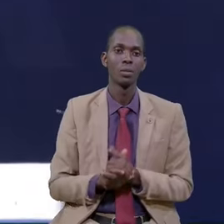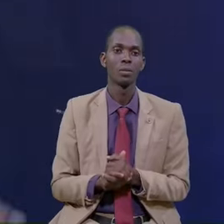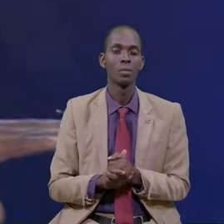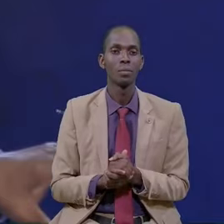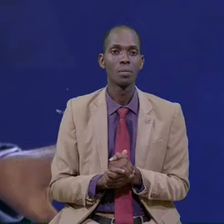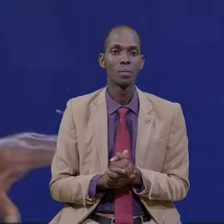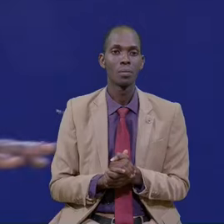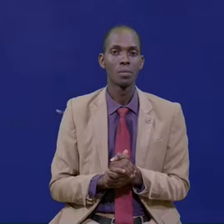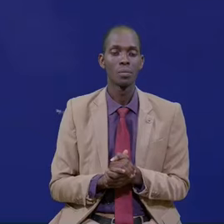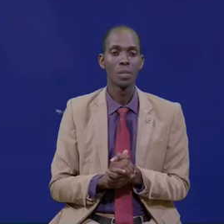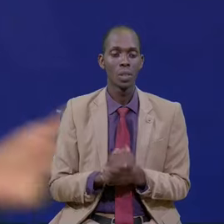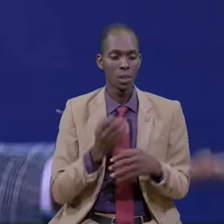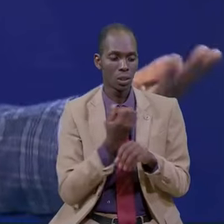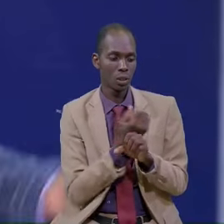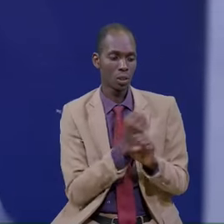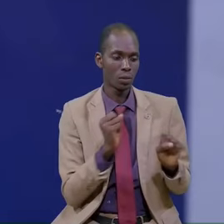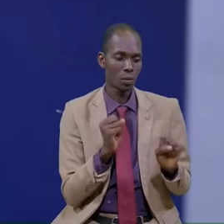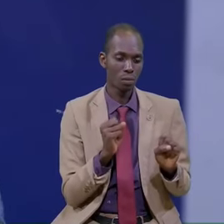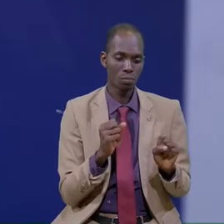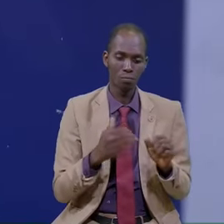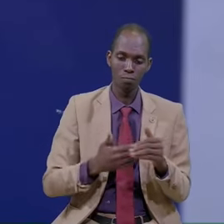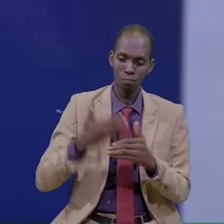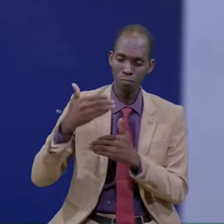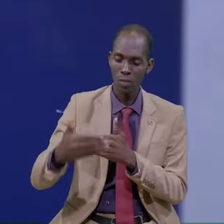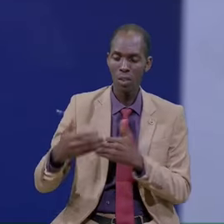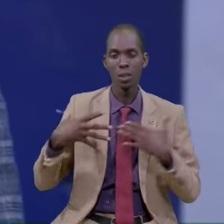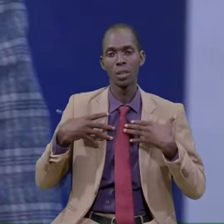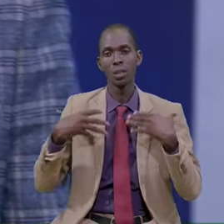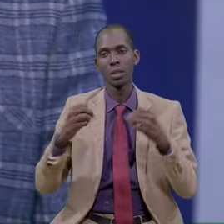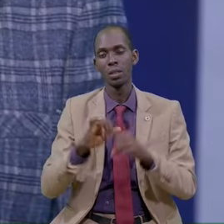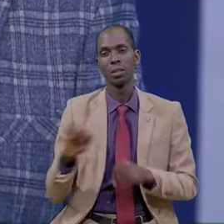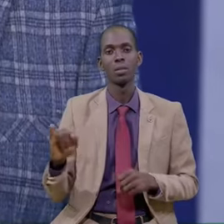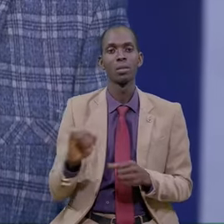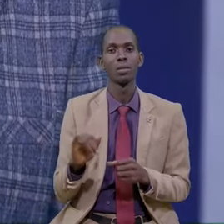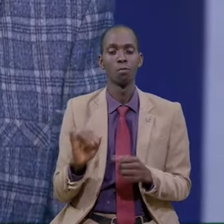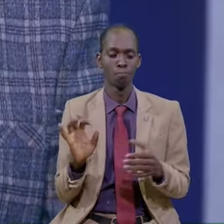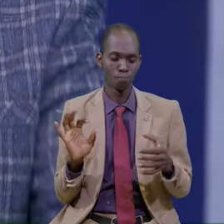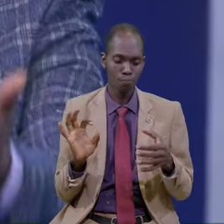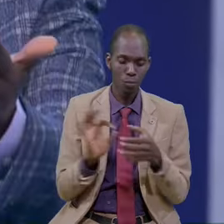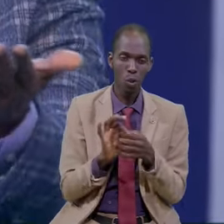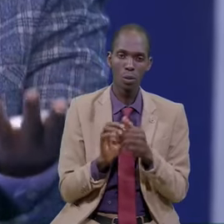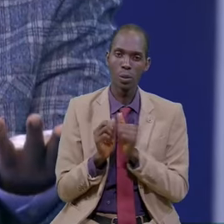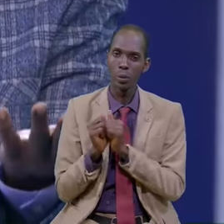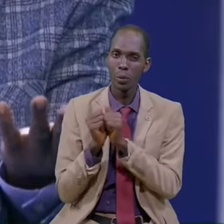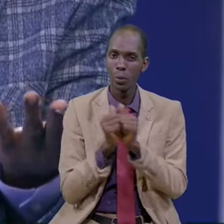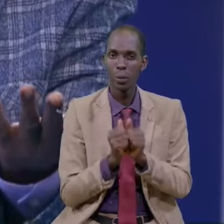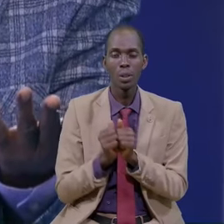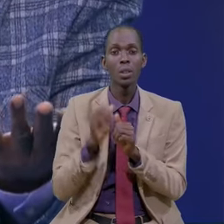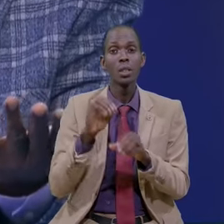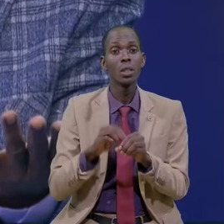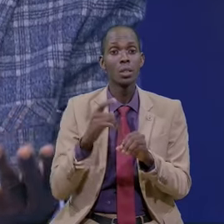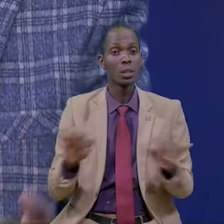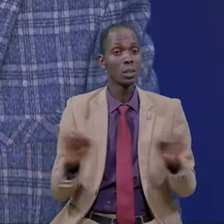healed salvation and then healing join together in the same